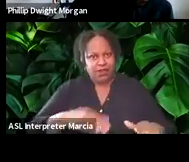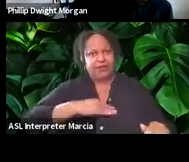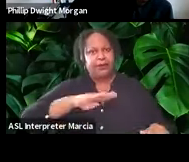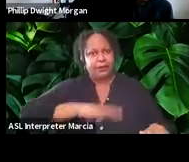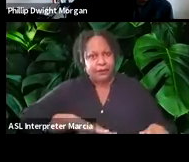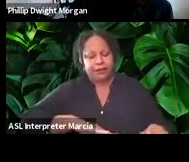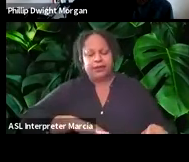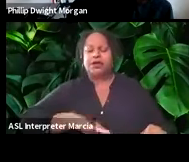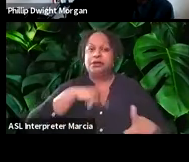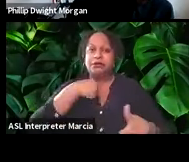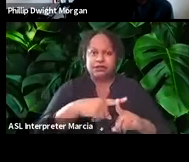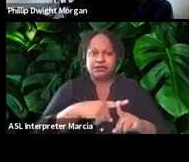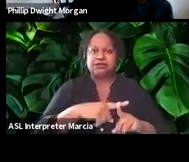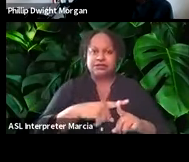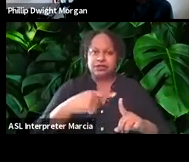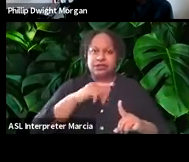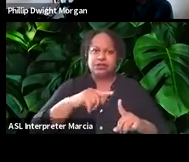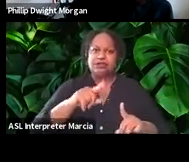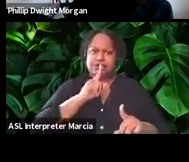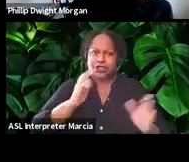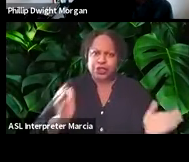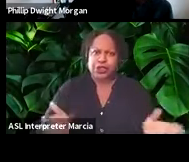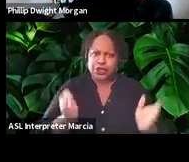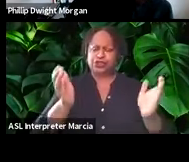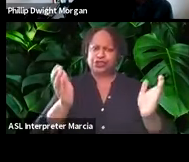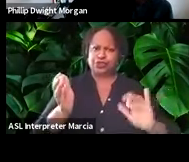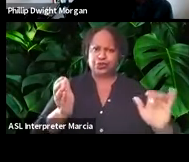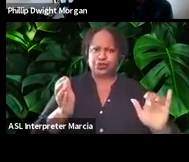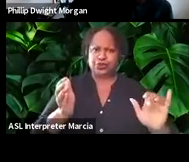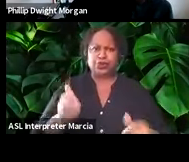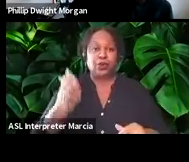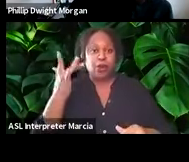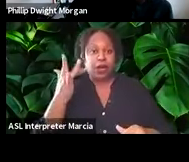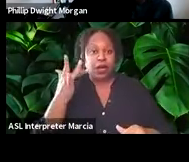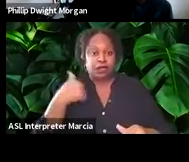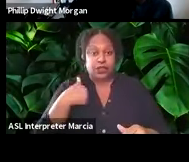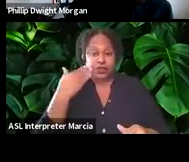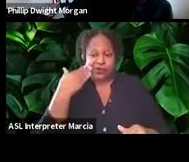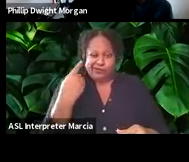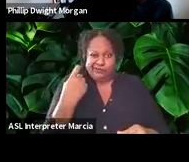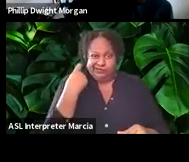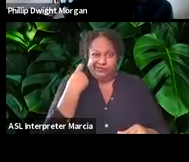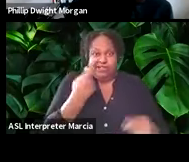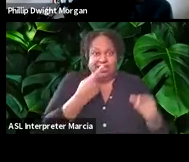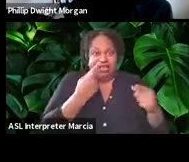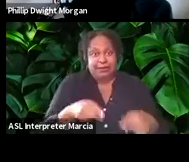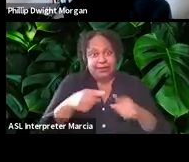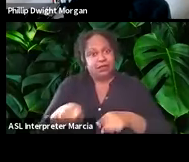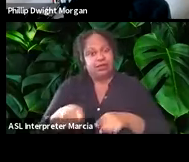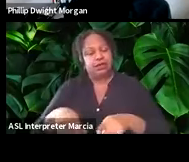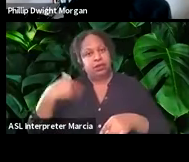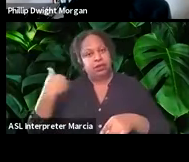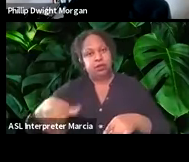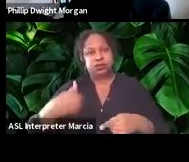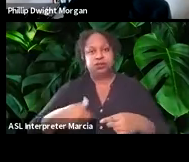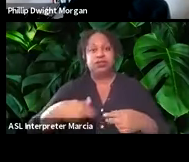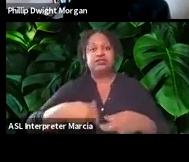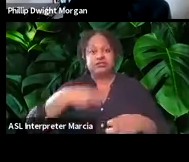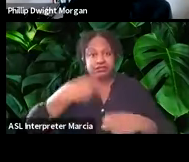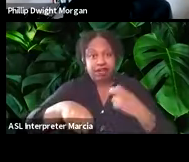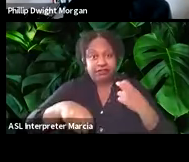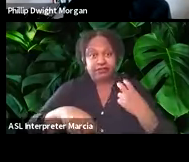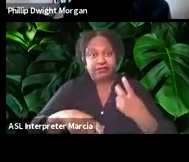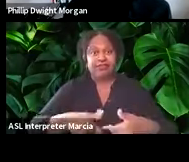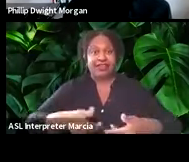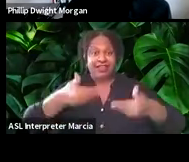encouraging because we all know in the last little bit, it's been heavy. And one of the things that